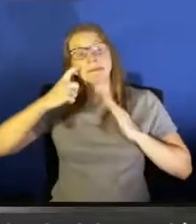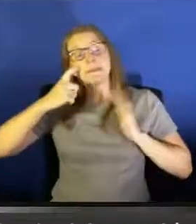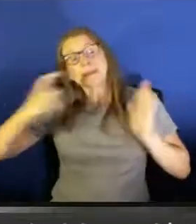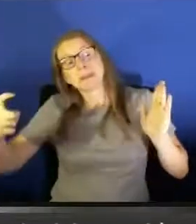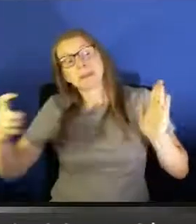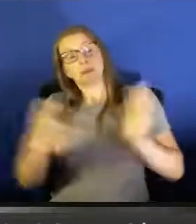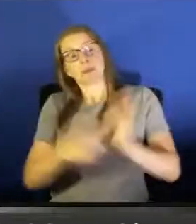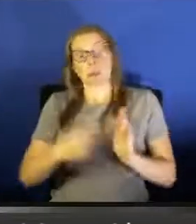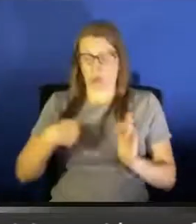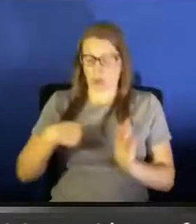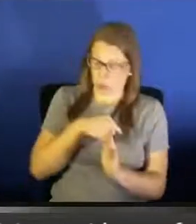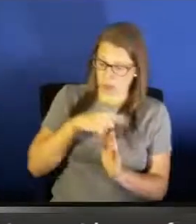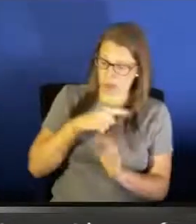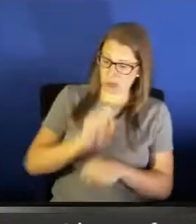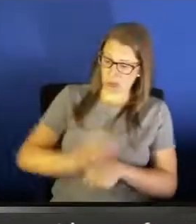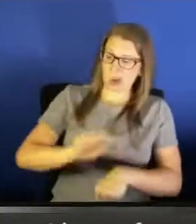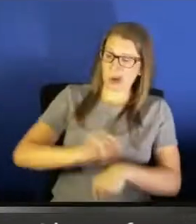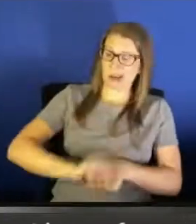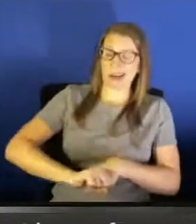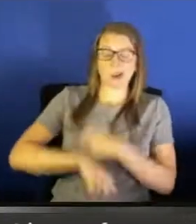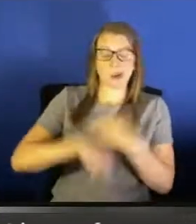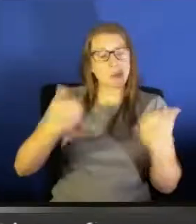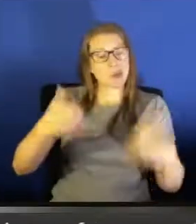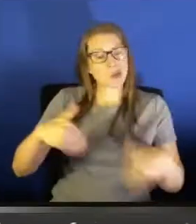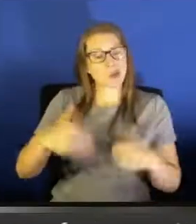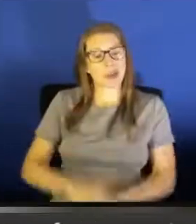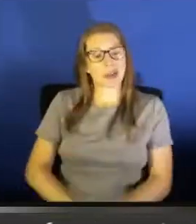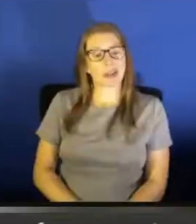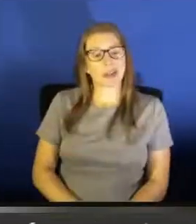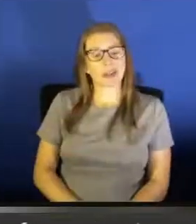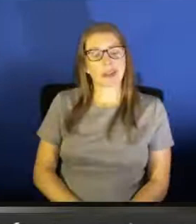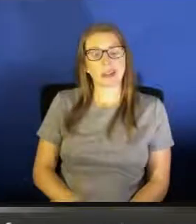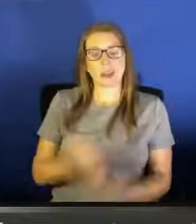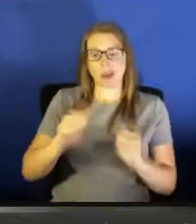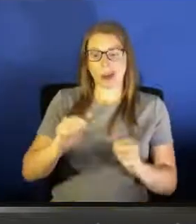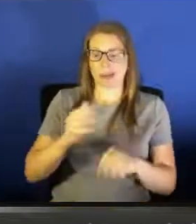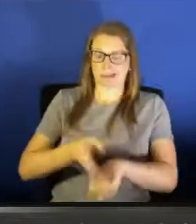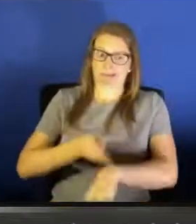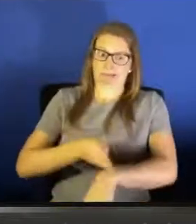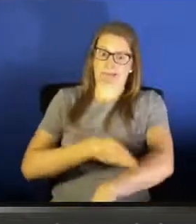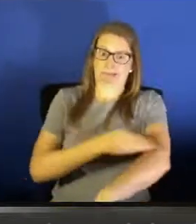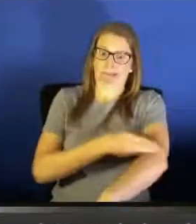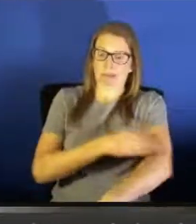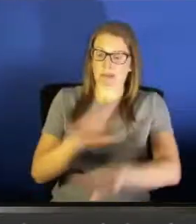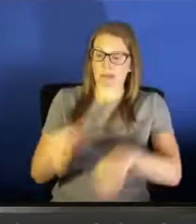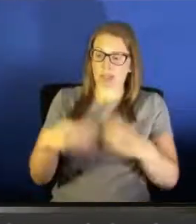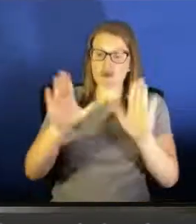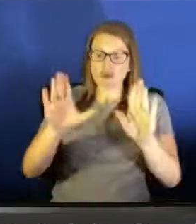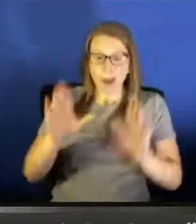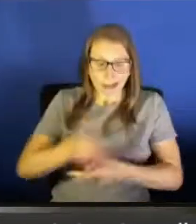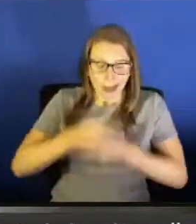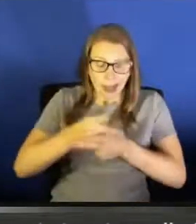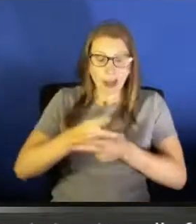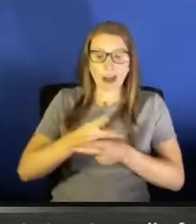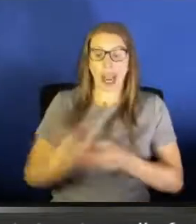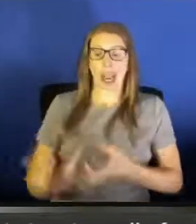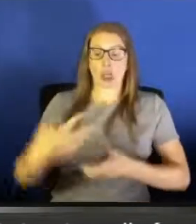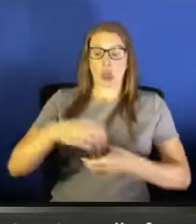we are working very hard, always trying to get better, to provide great care and inclusive